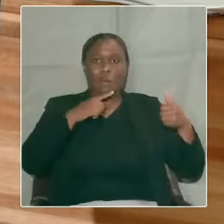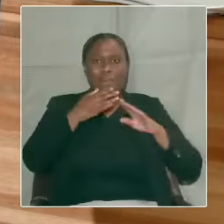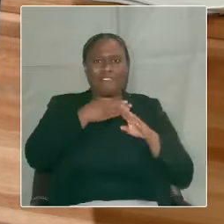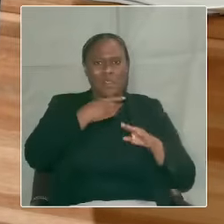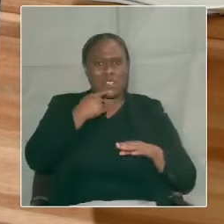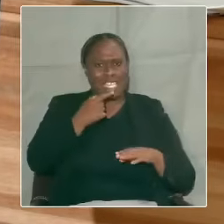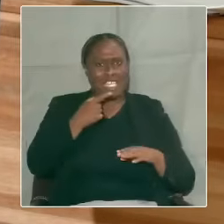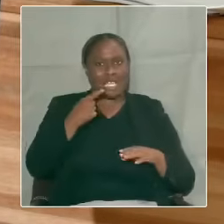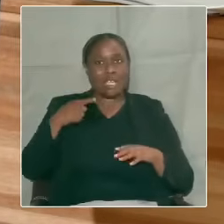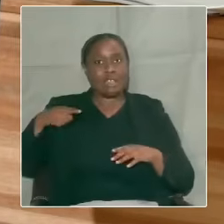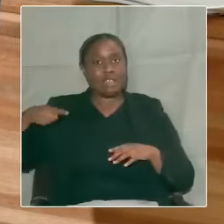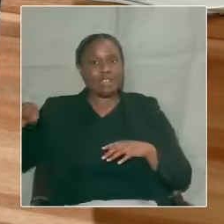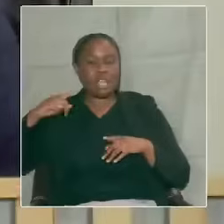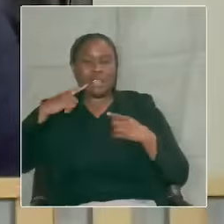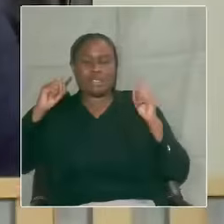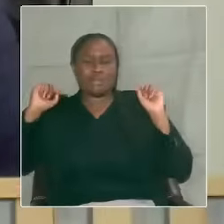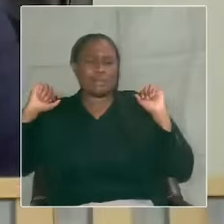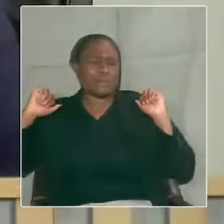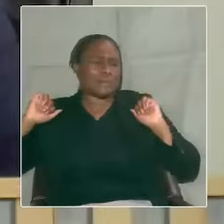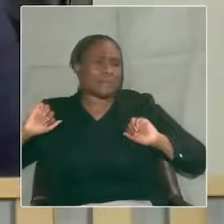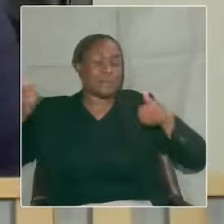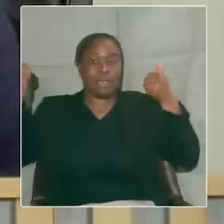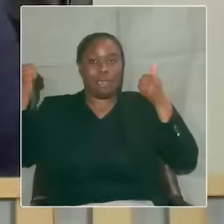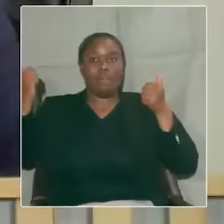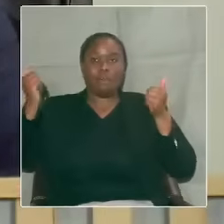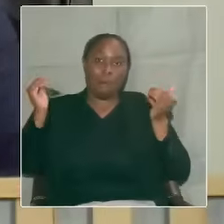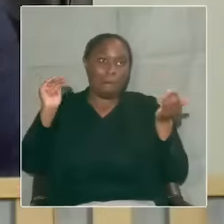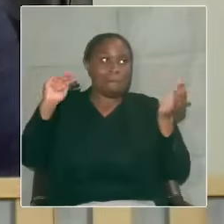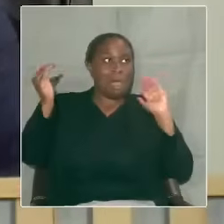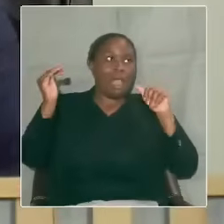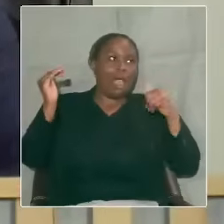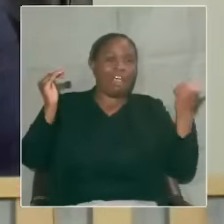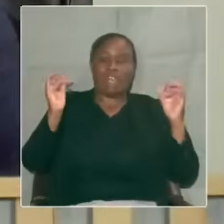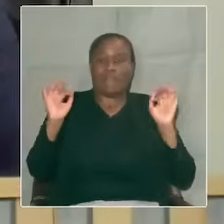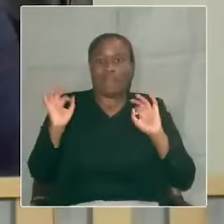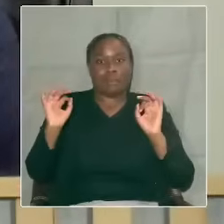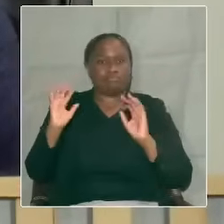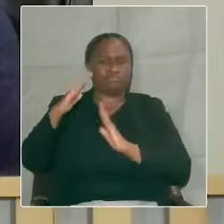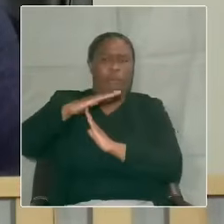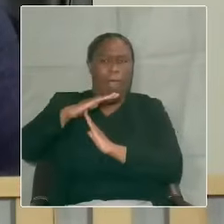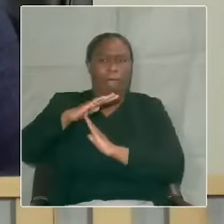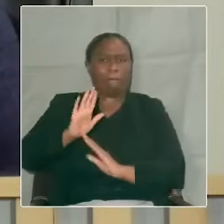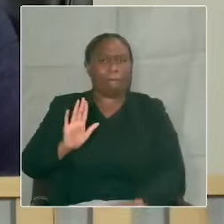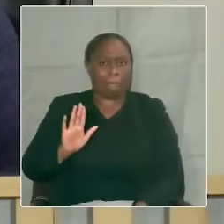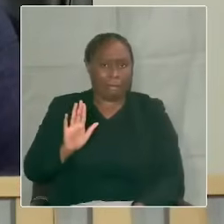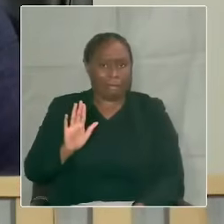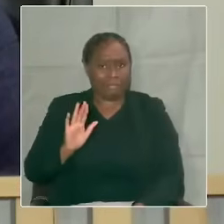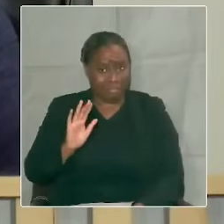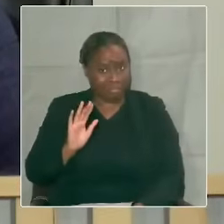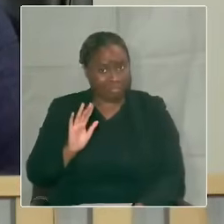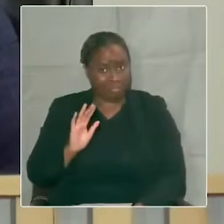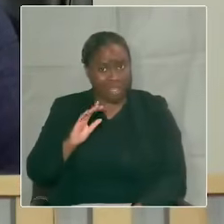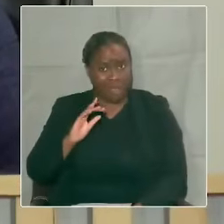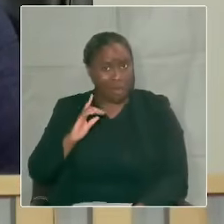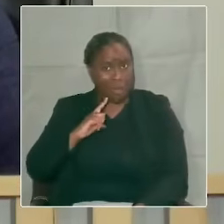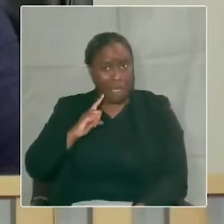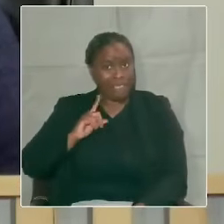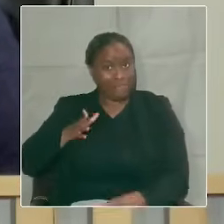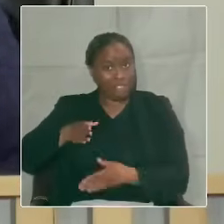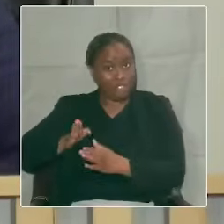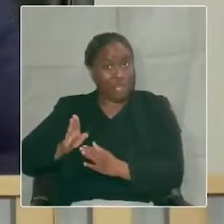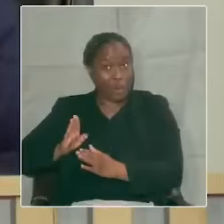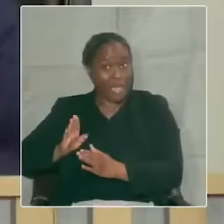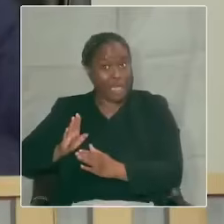is unmatched? Yeah, indeed, it does also indicate